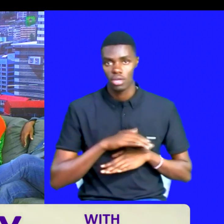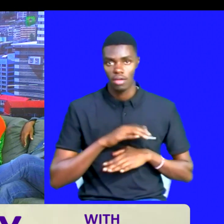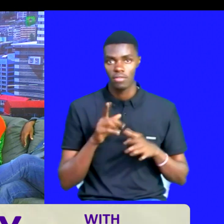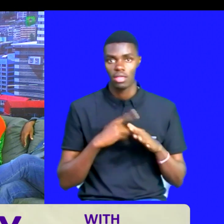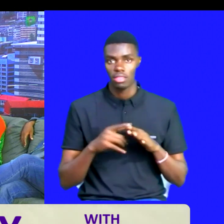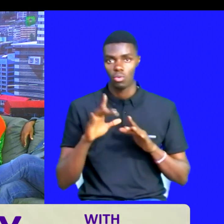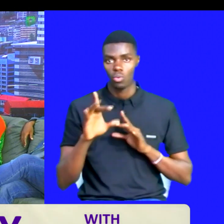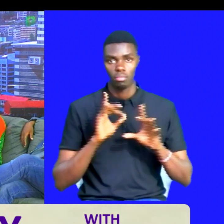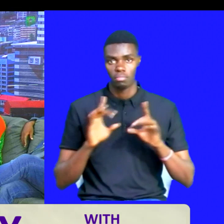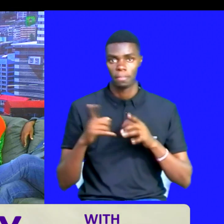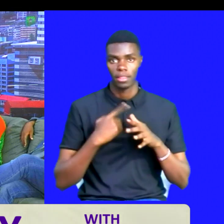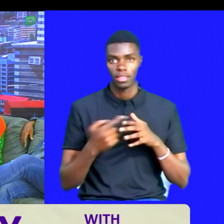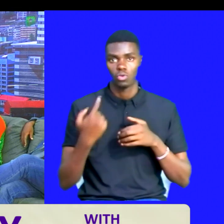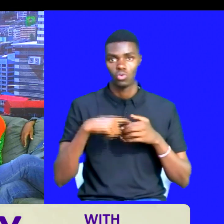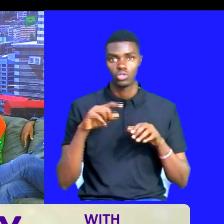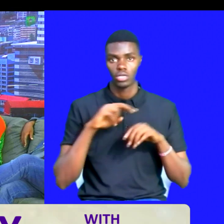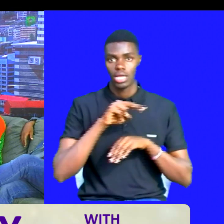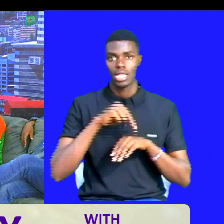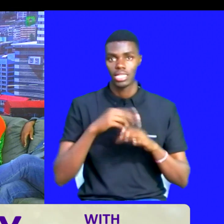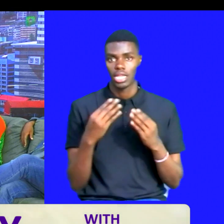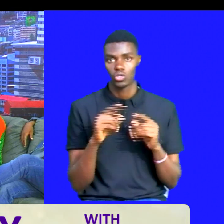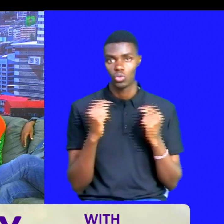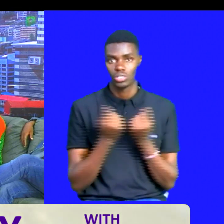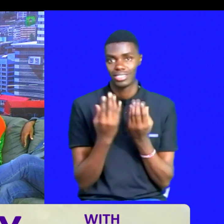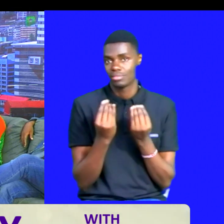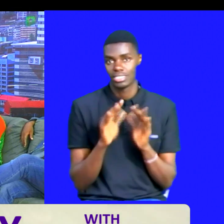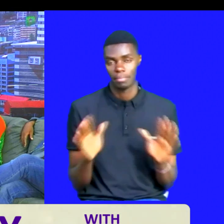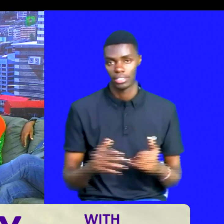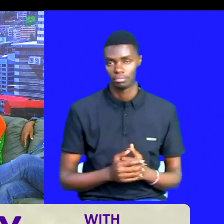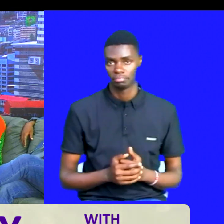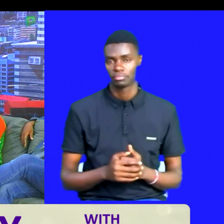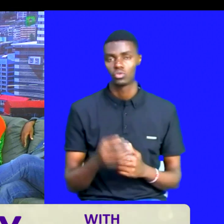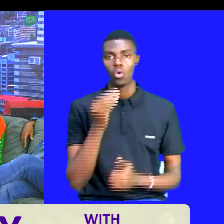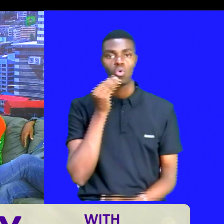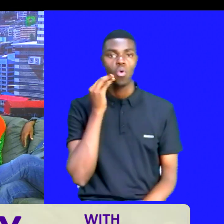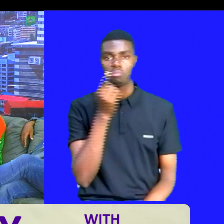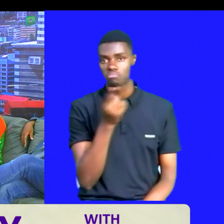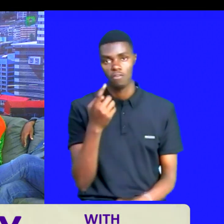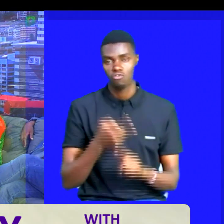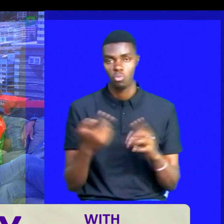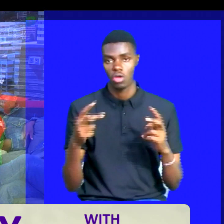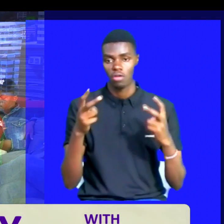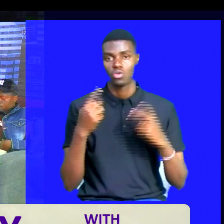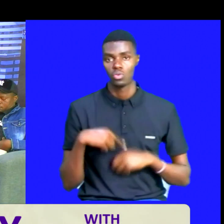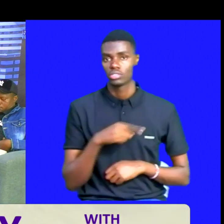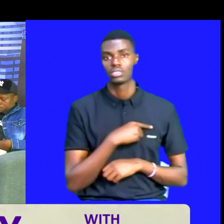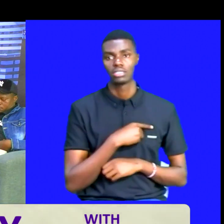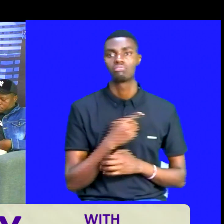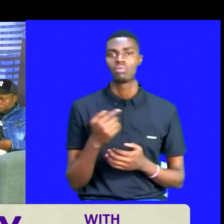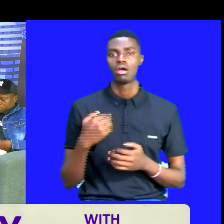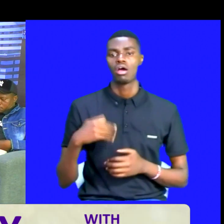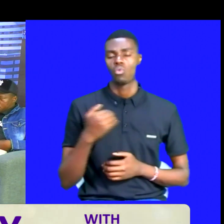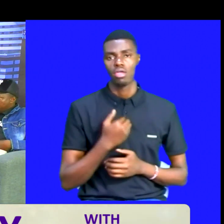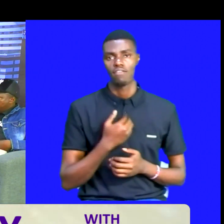get selected and you join the national team. Right. It's so easy. Okay. Yes. Yeah. Okay. Pale nyumbani from wherever you're watching from, of course we're getting a lot